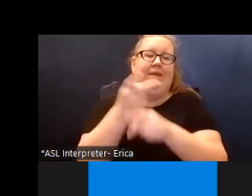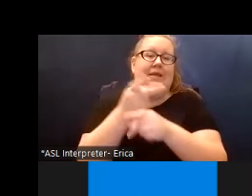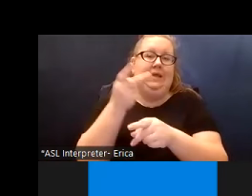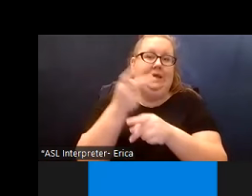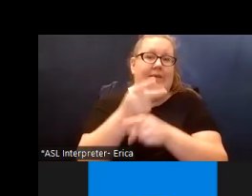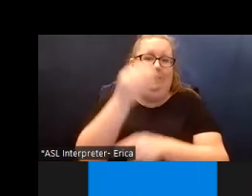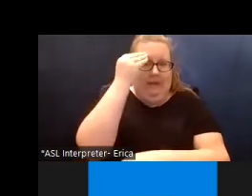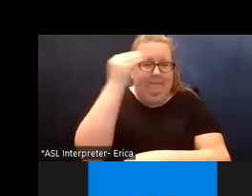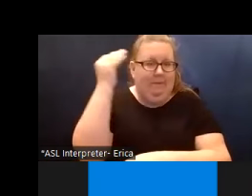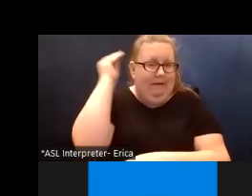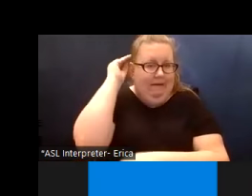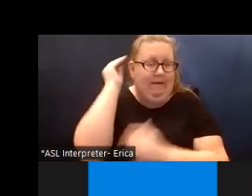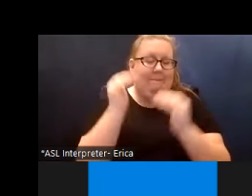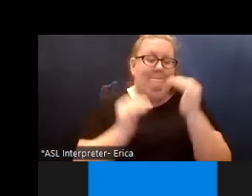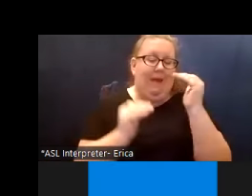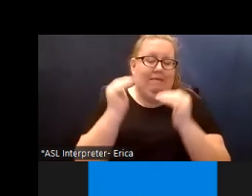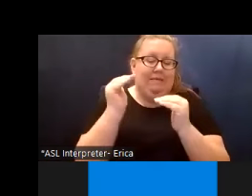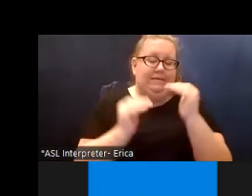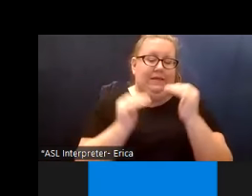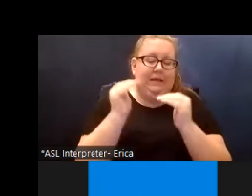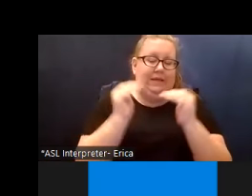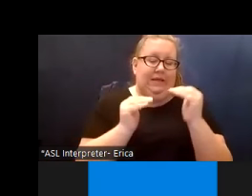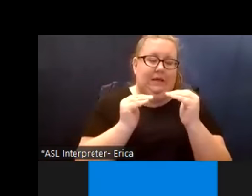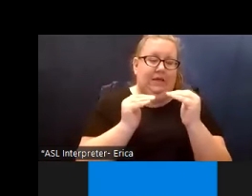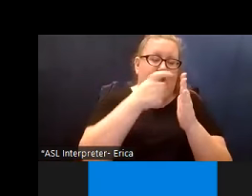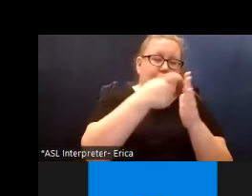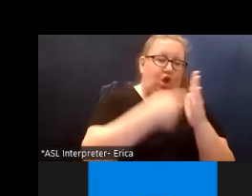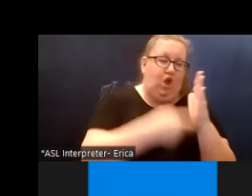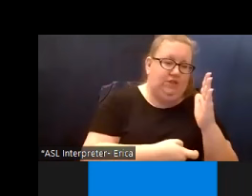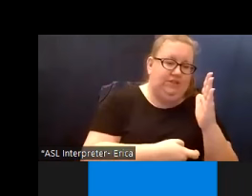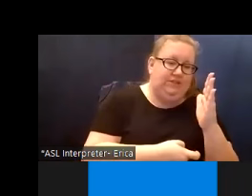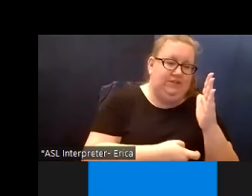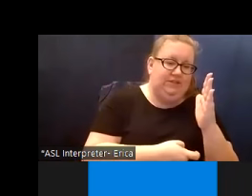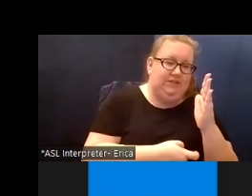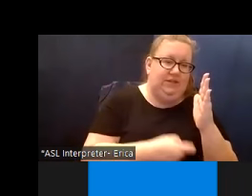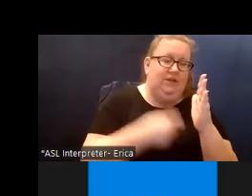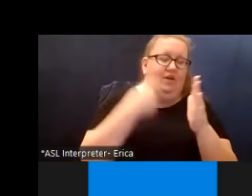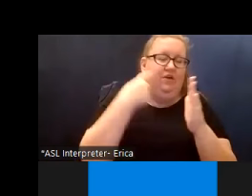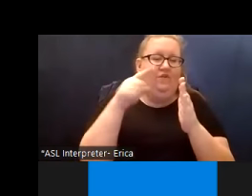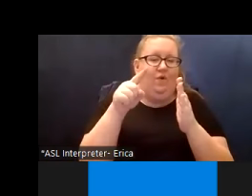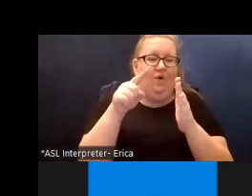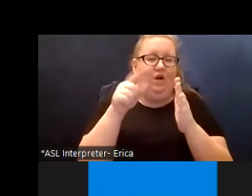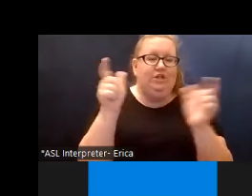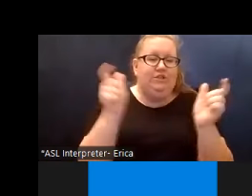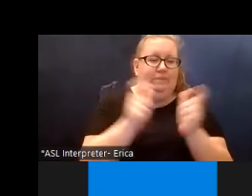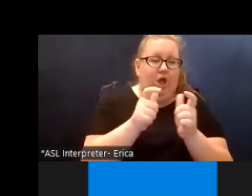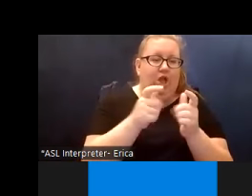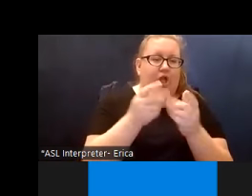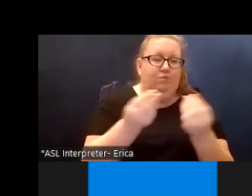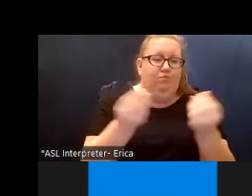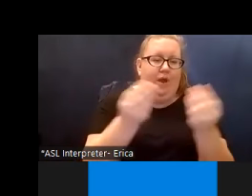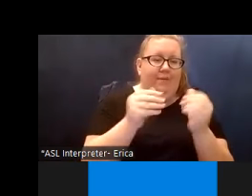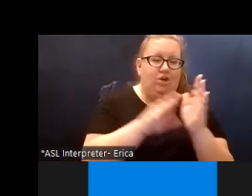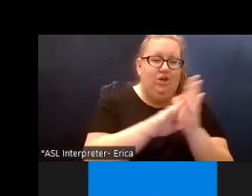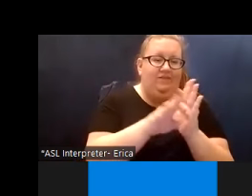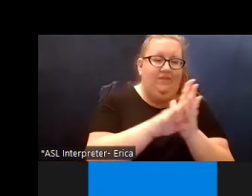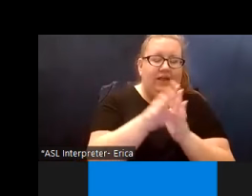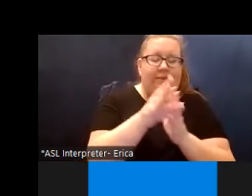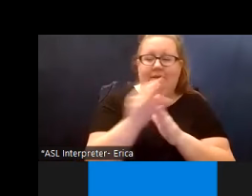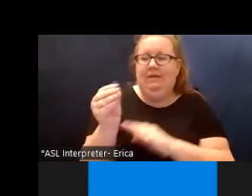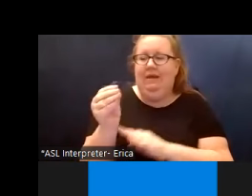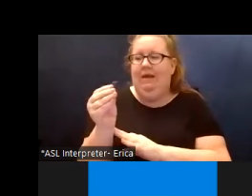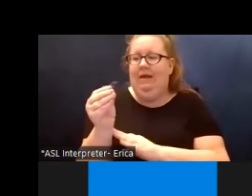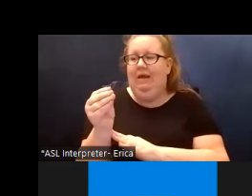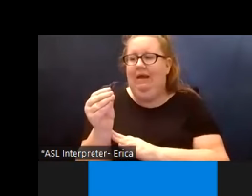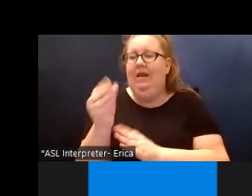mind, balancing costs for smaller property developments. And there